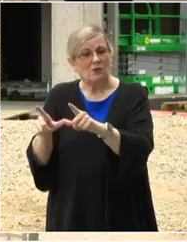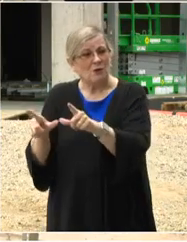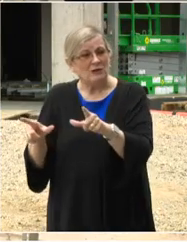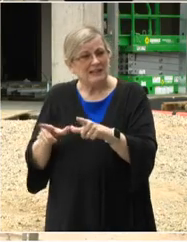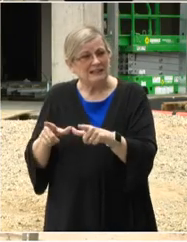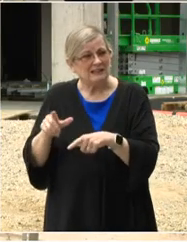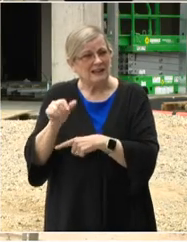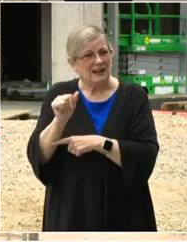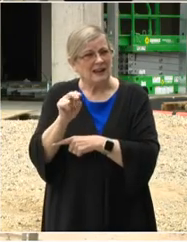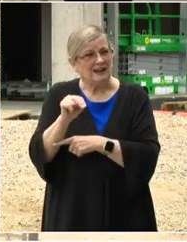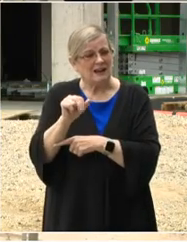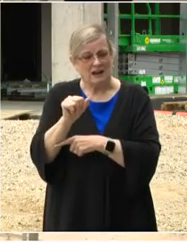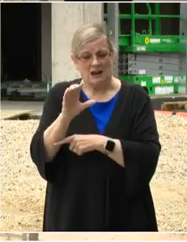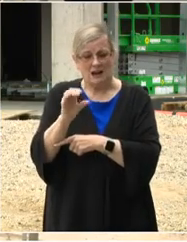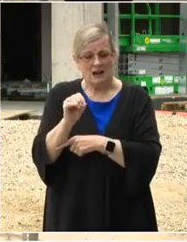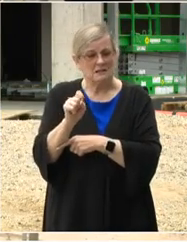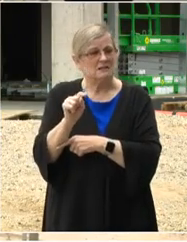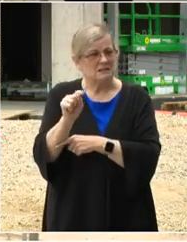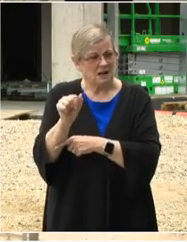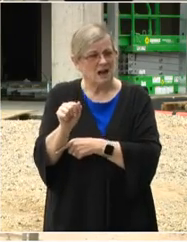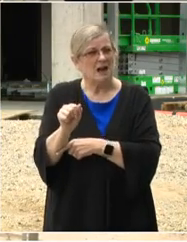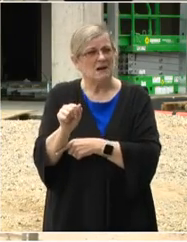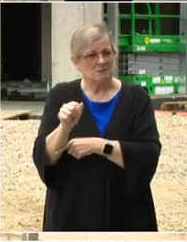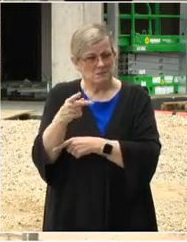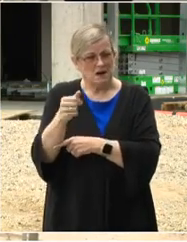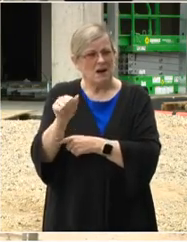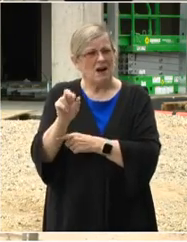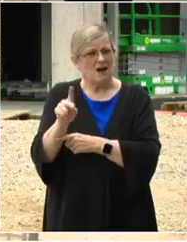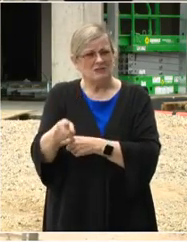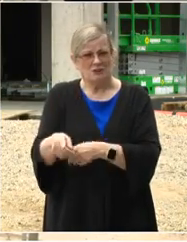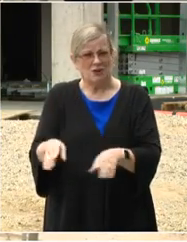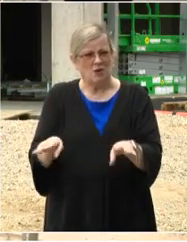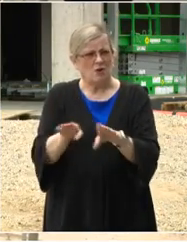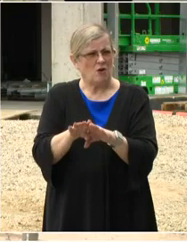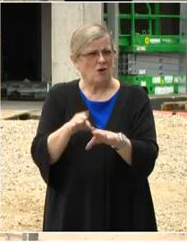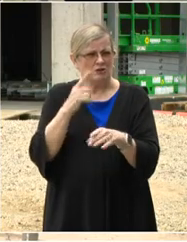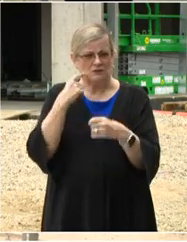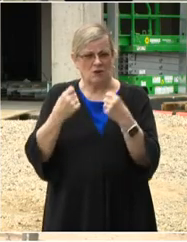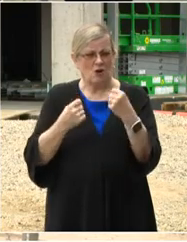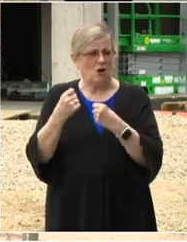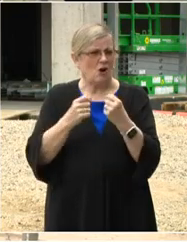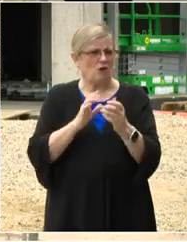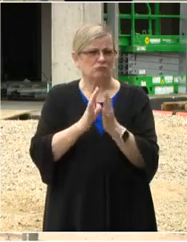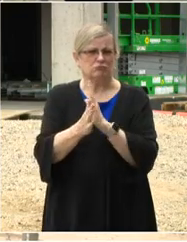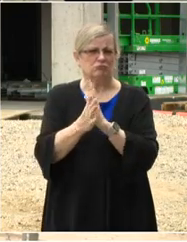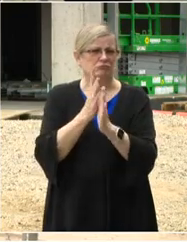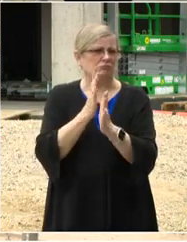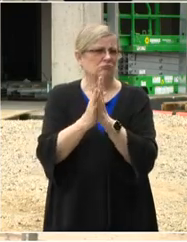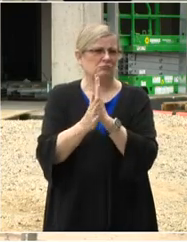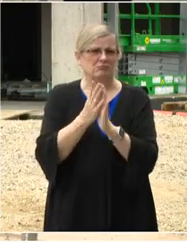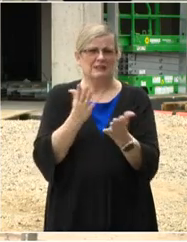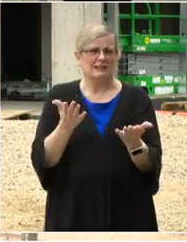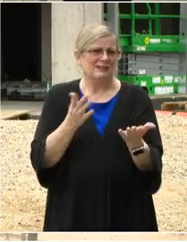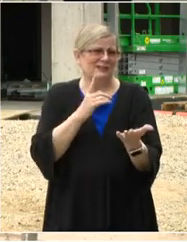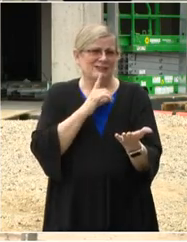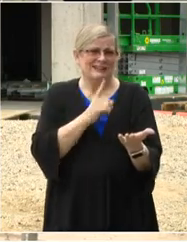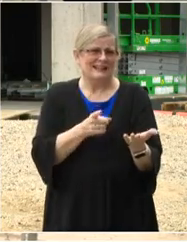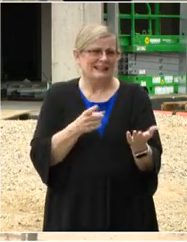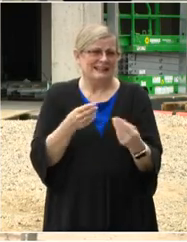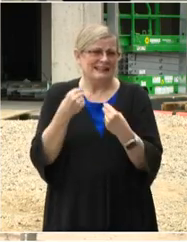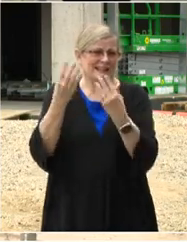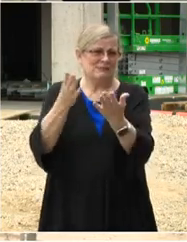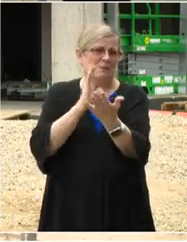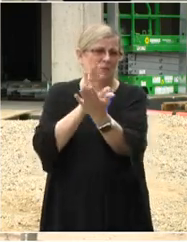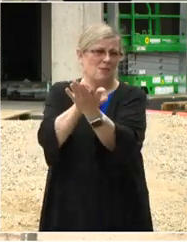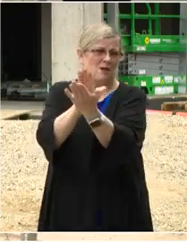Park, to close it to vehicle travel. And I have to give credit where it's due. This was during the Trump administration. The Interior Secretary came